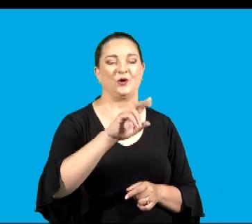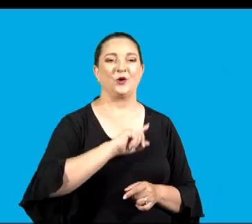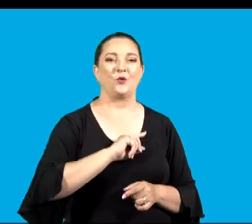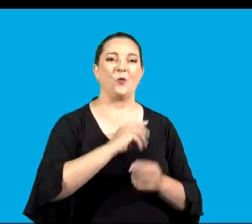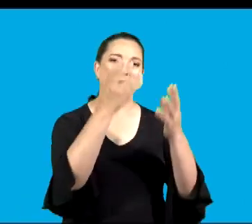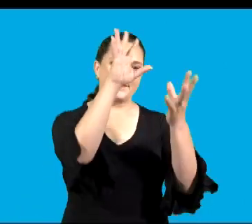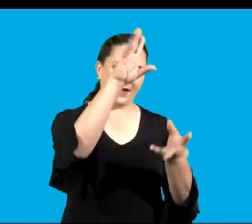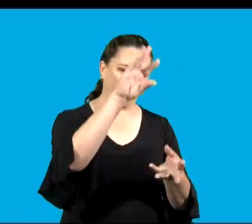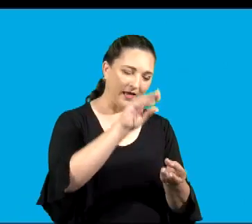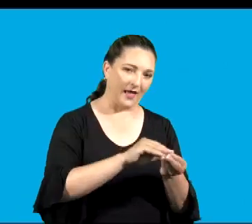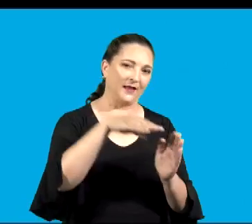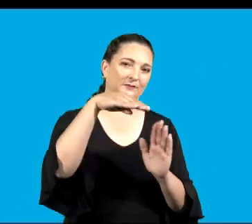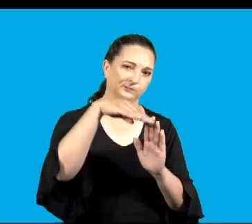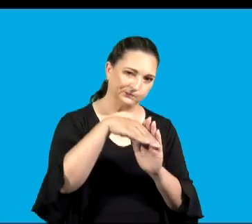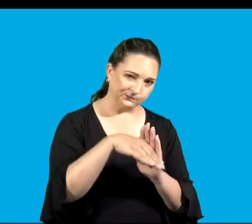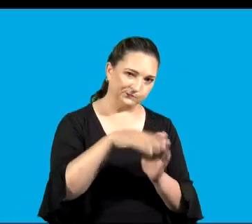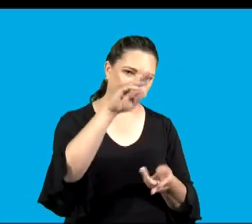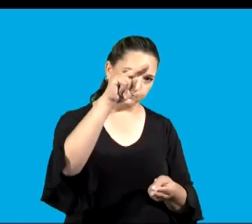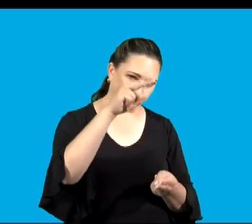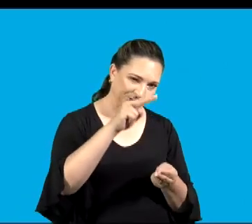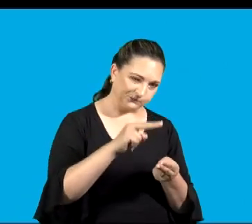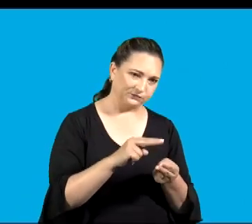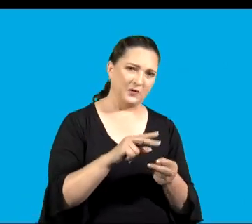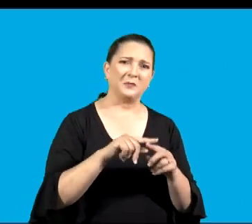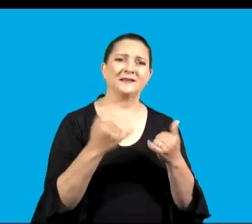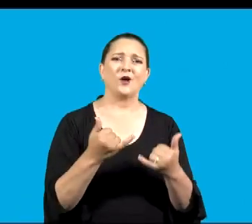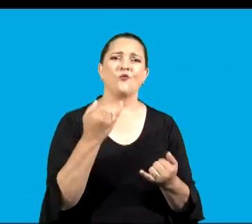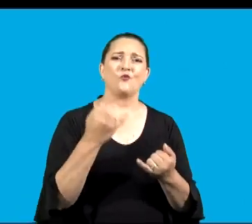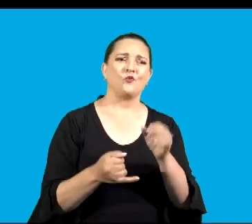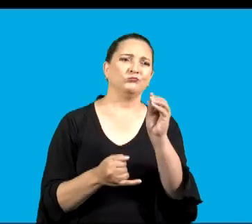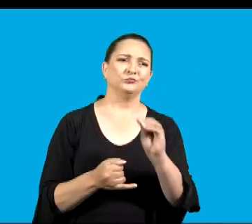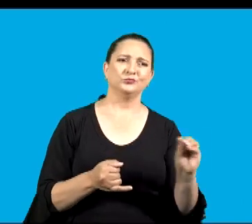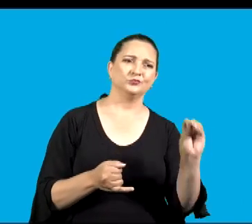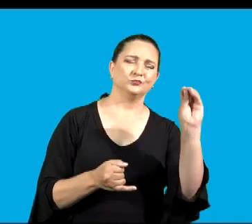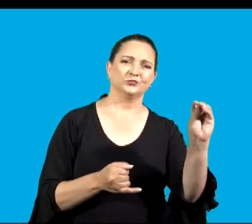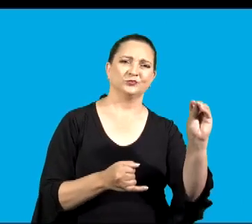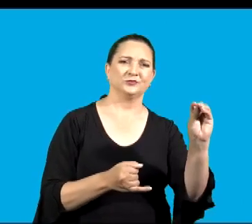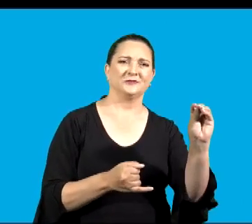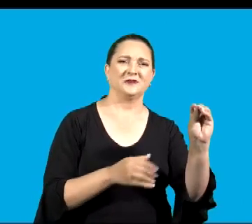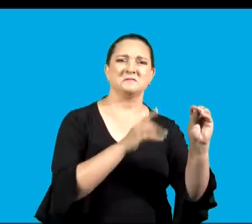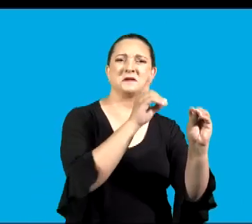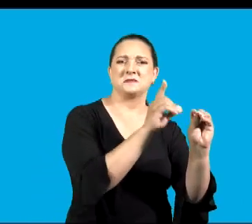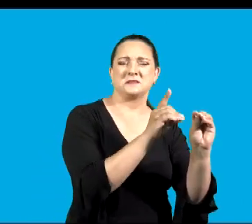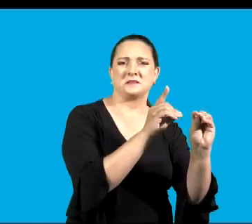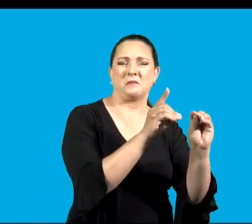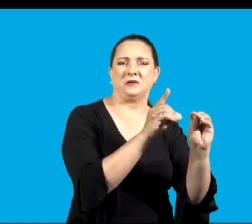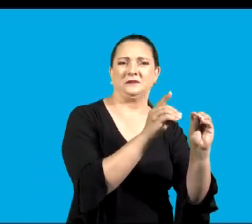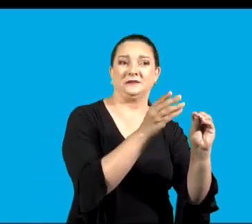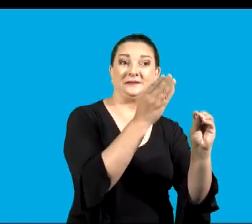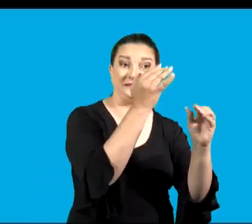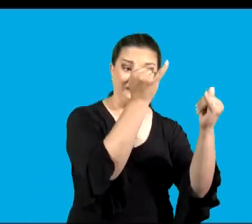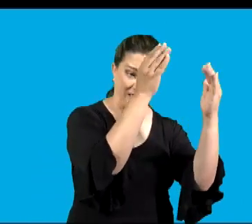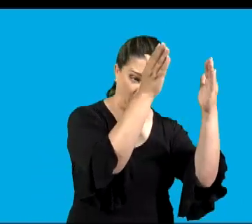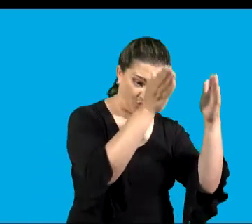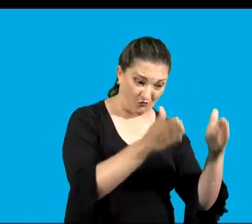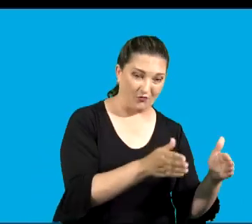the balance on the statement. However, they were put now on the debit side. That is the error. So if I'm to correct that